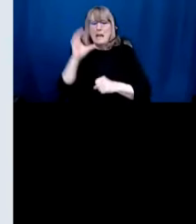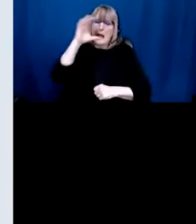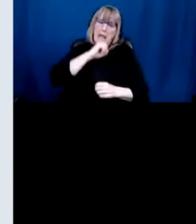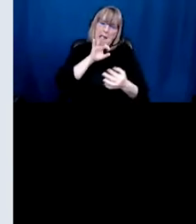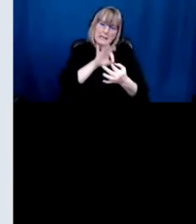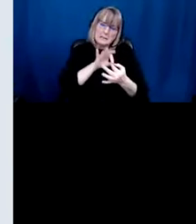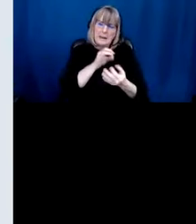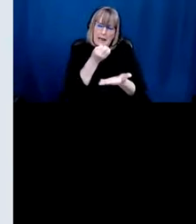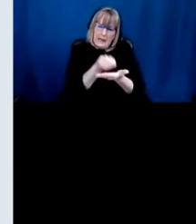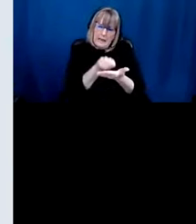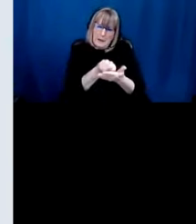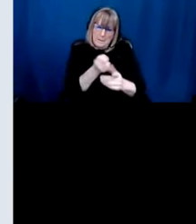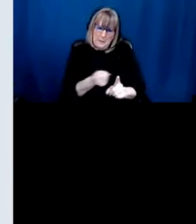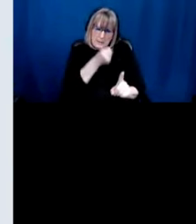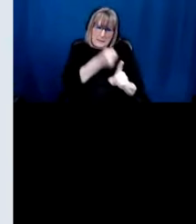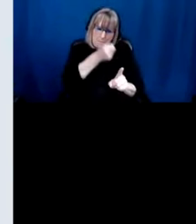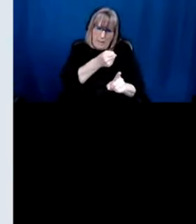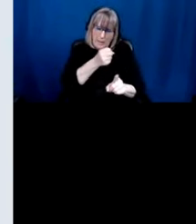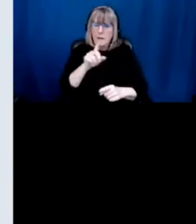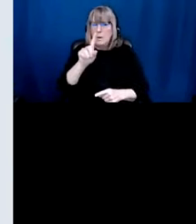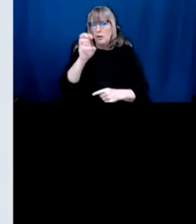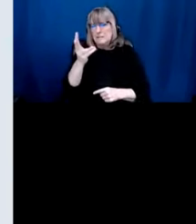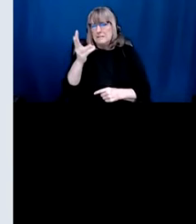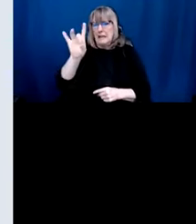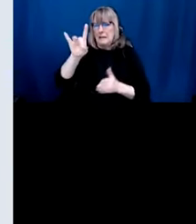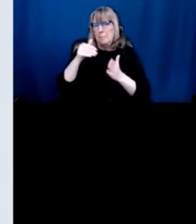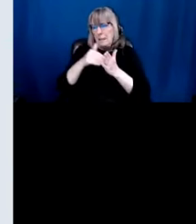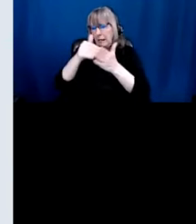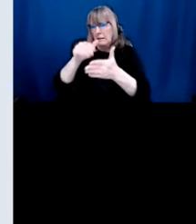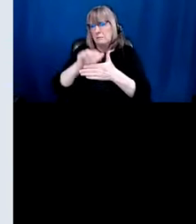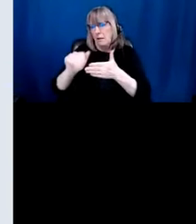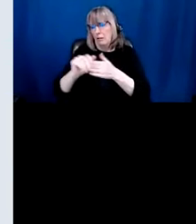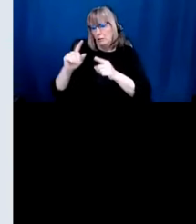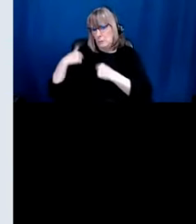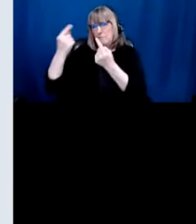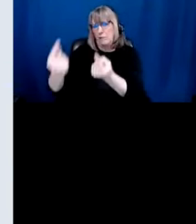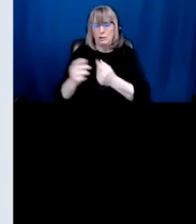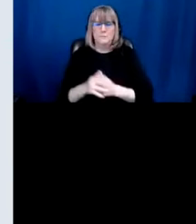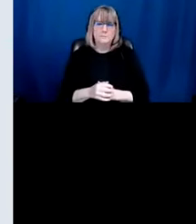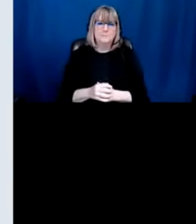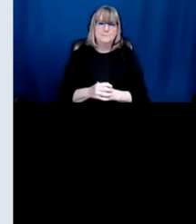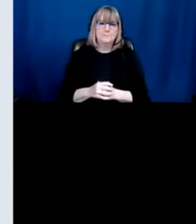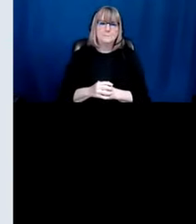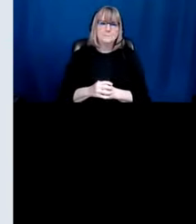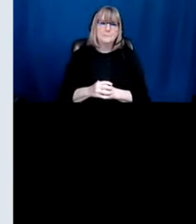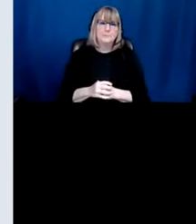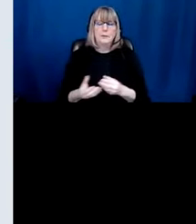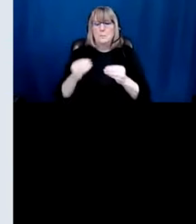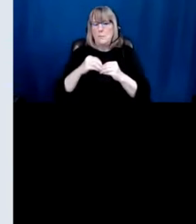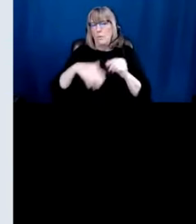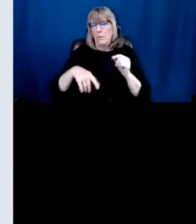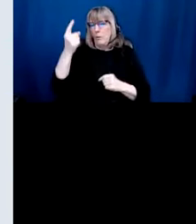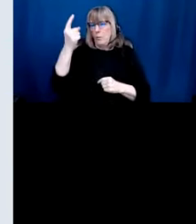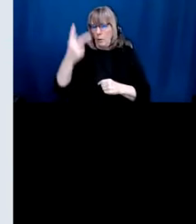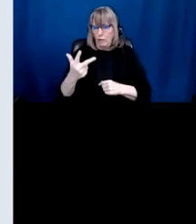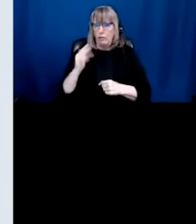economic impact of $168 million to date. More than a third of